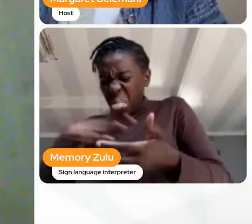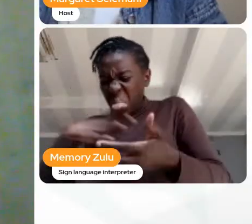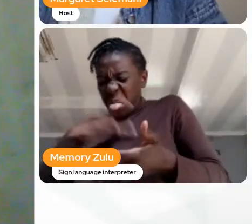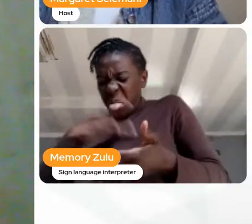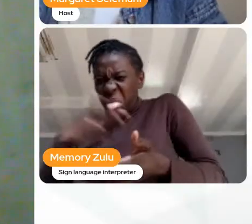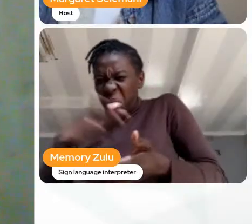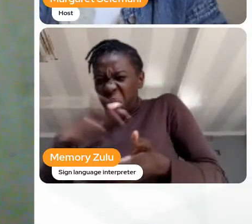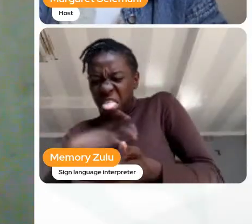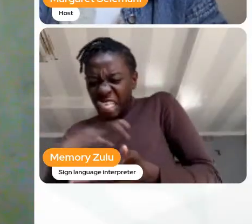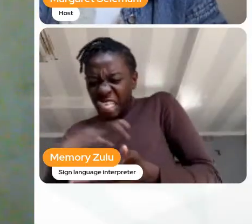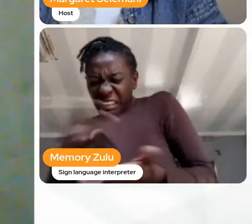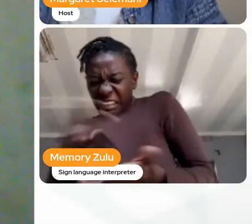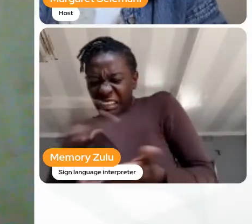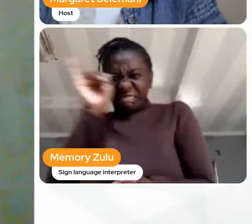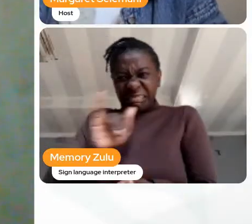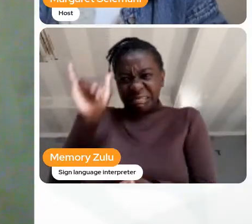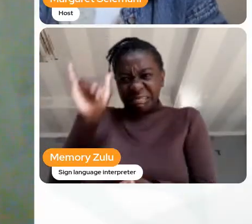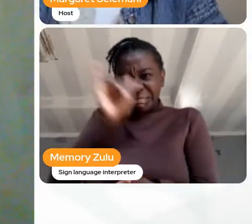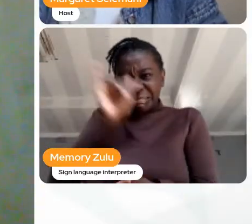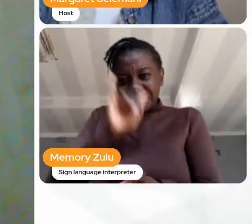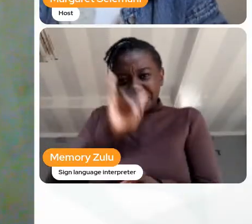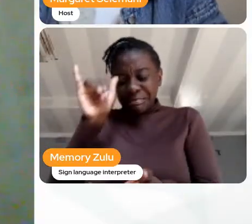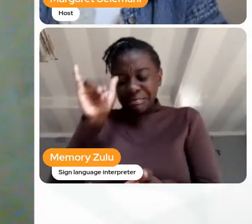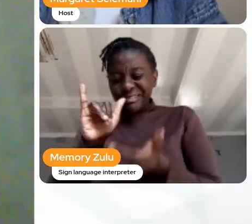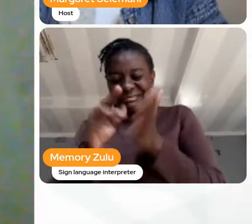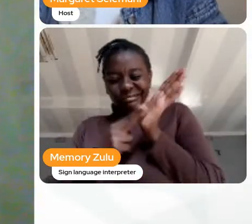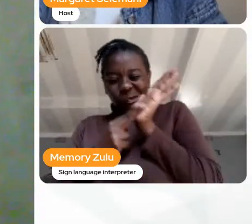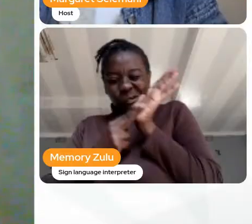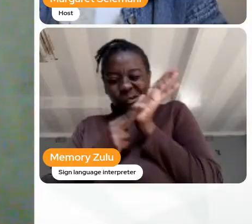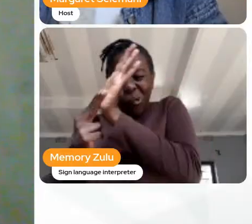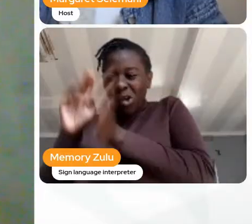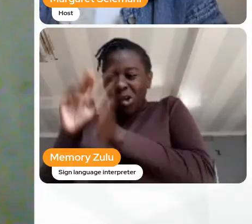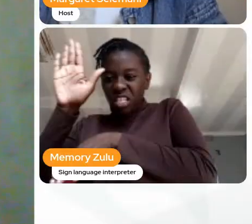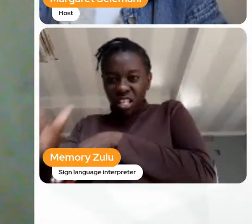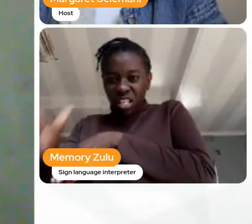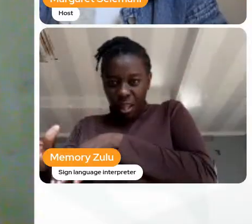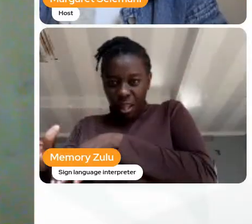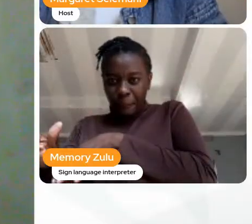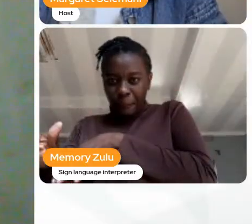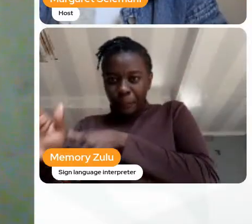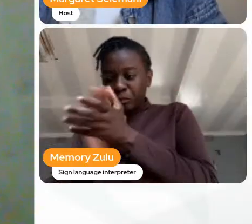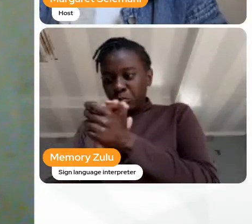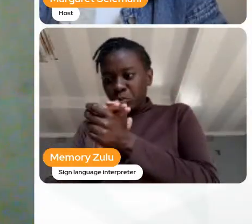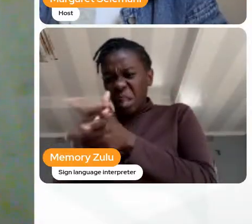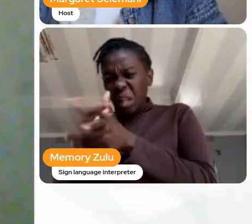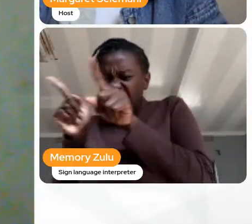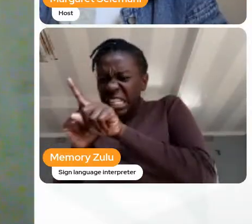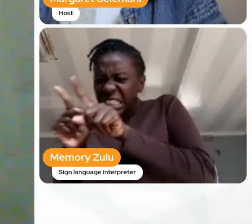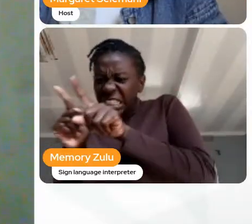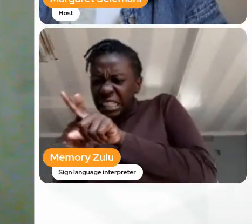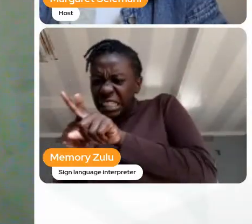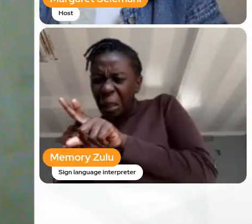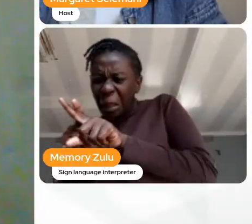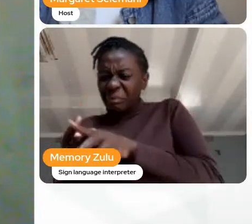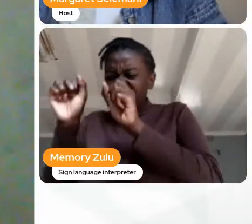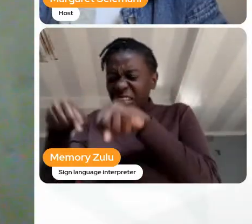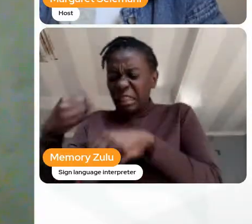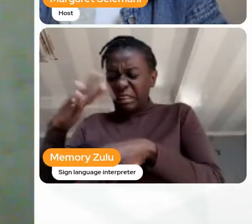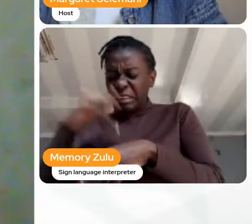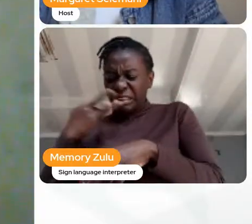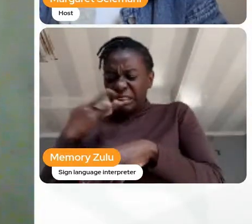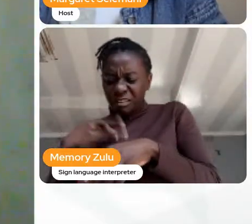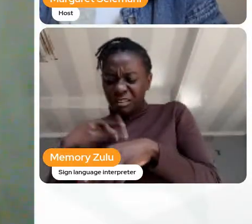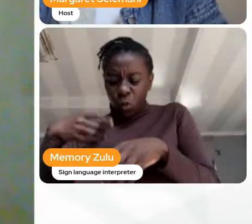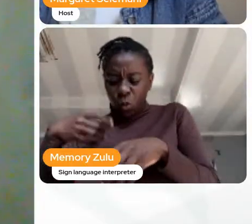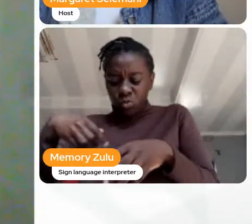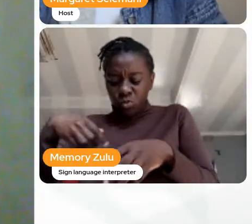urethra. The next, you might notice, to say, it's going to become painful. And eventually, you're going to notice, to say, there will be a